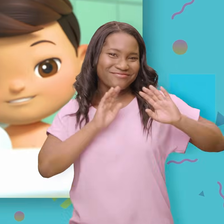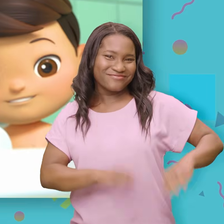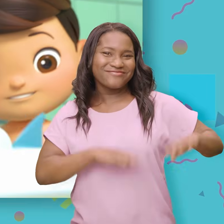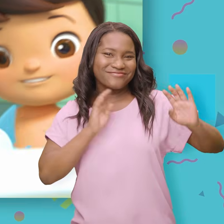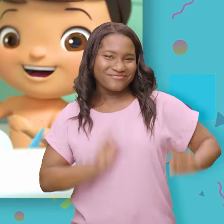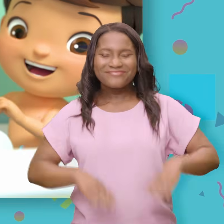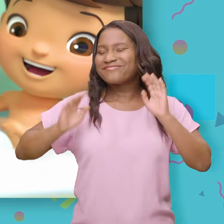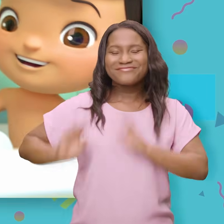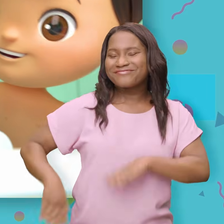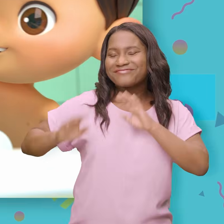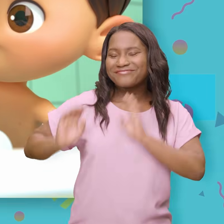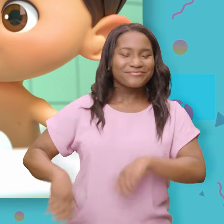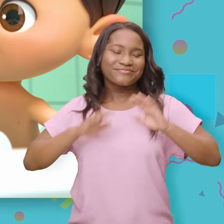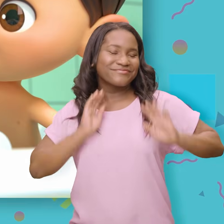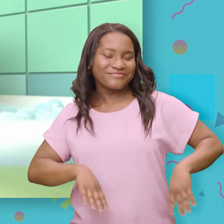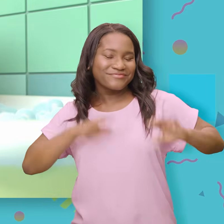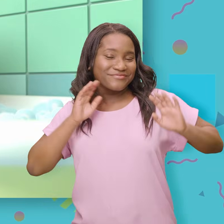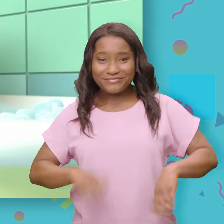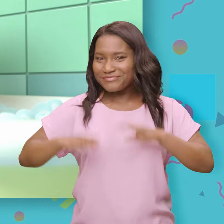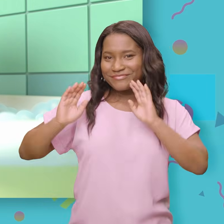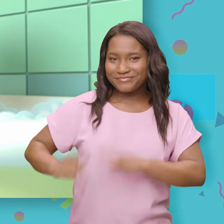splish and splash.